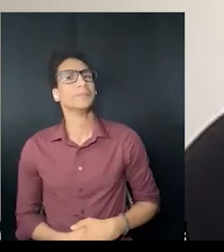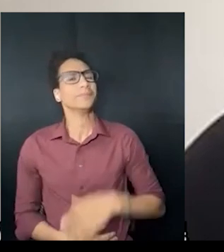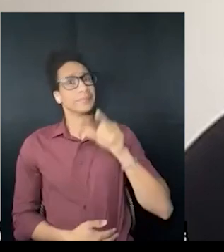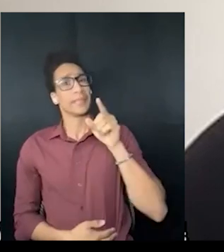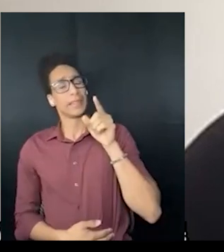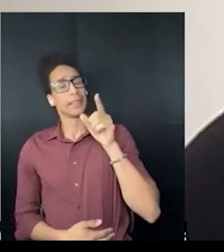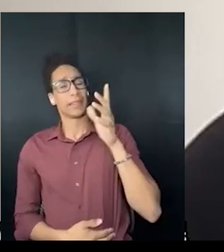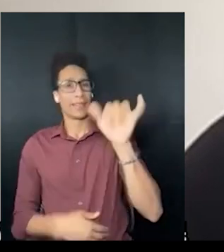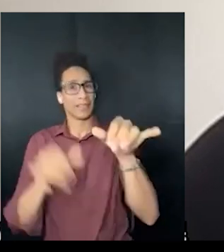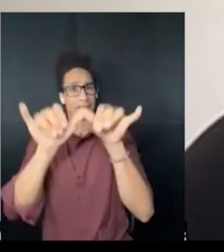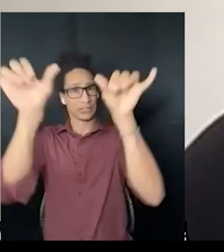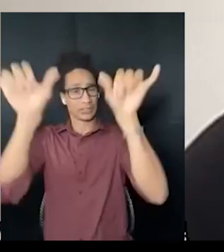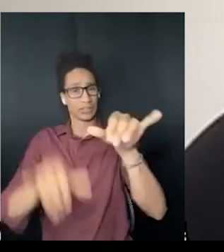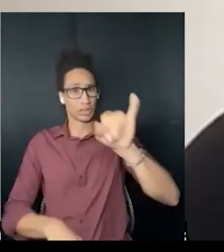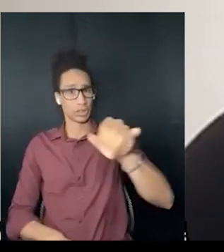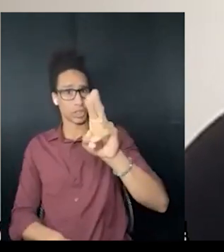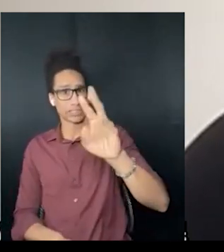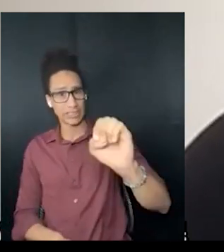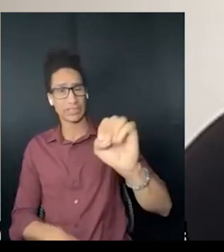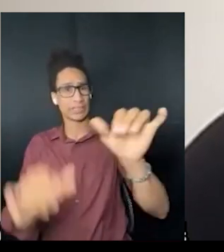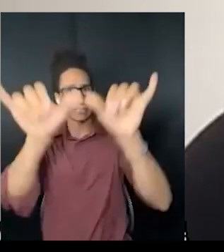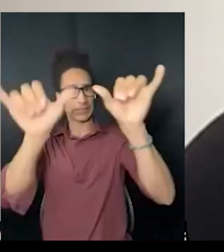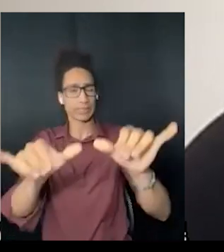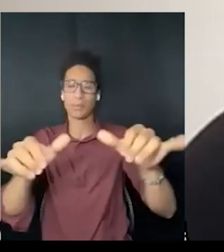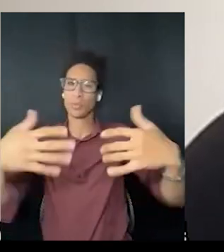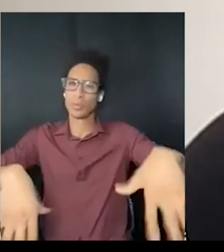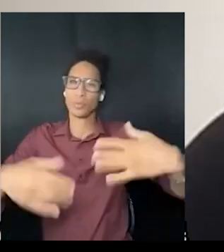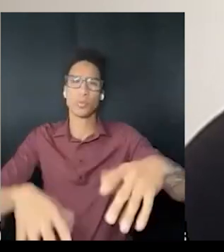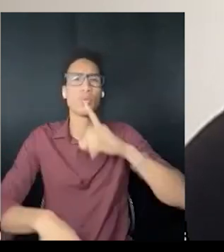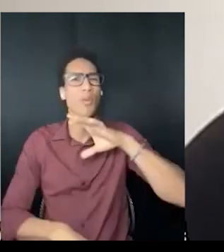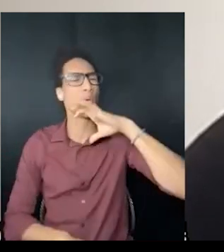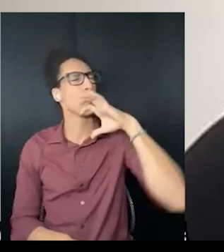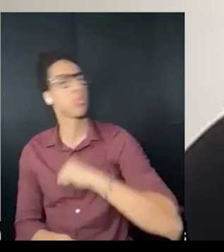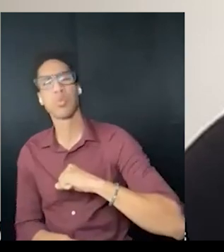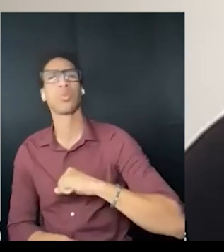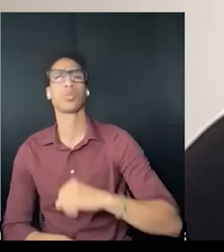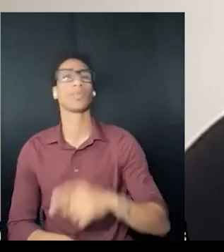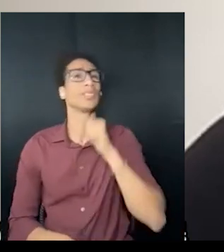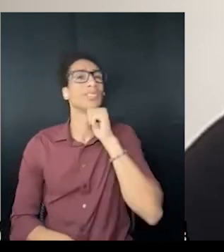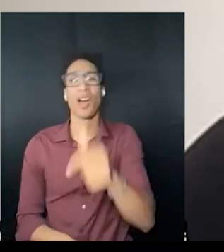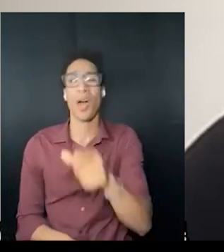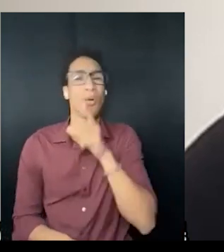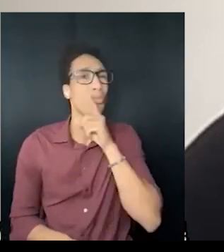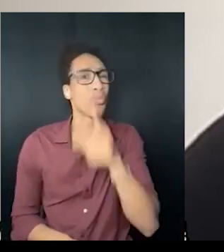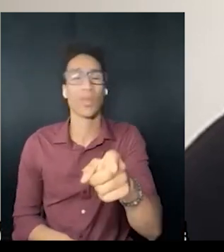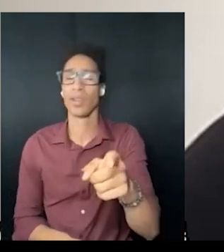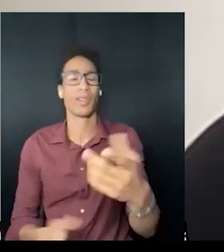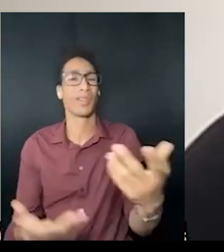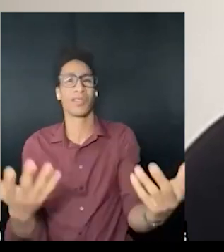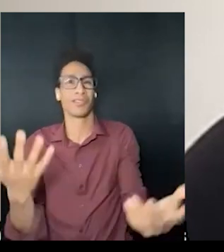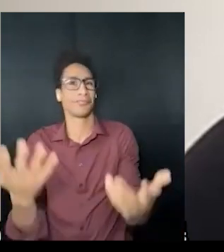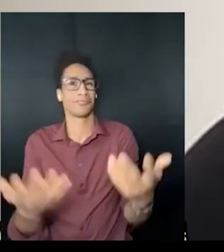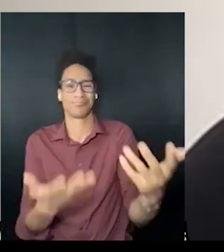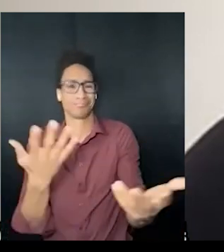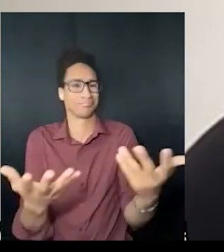eye for an eye justice is not set up. You know, there's only, you open the tool bag and it's just a hammer laying in there. And so,